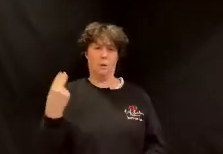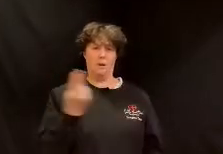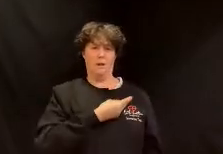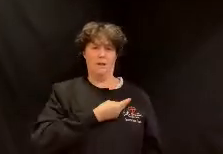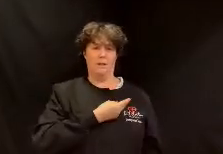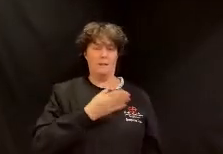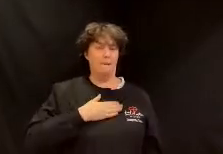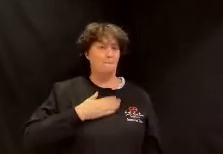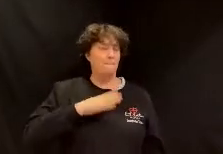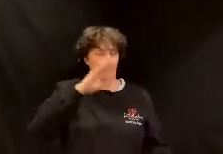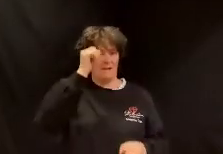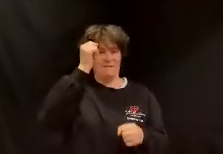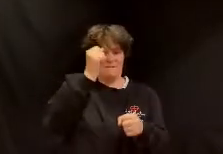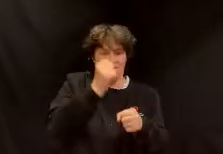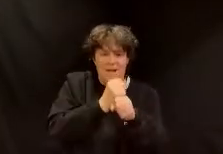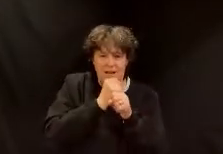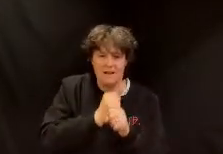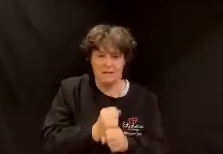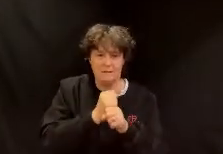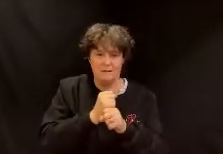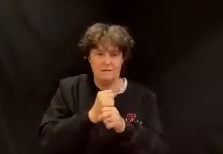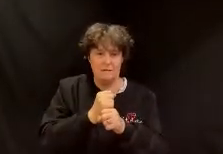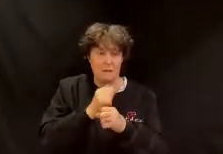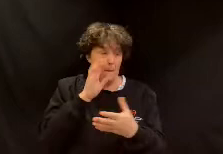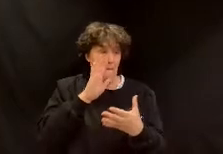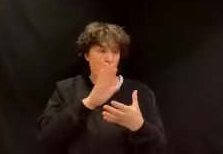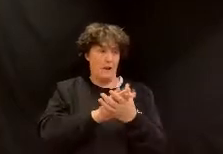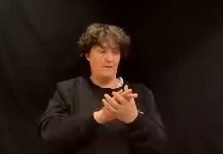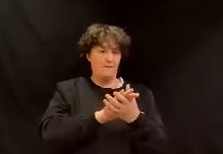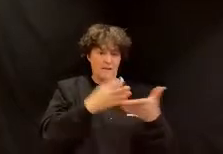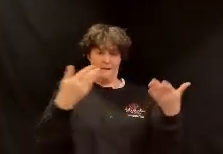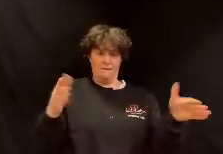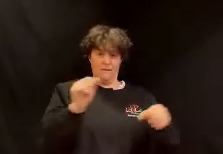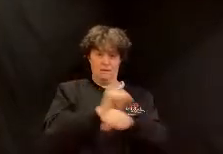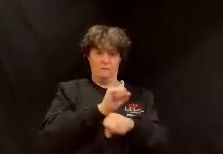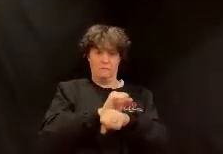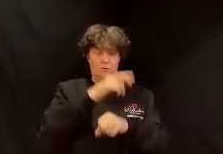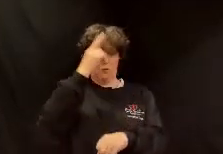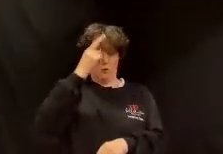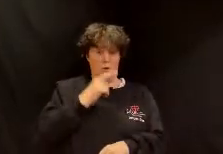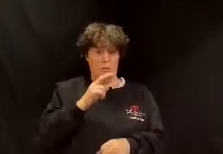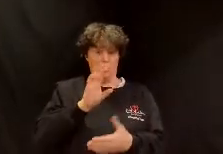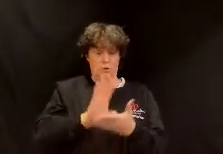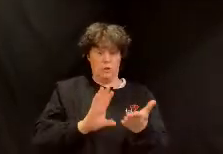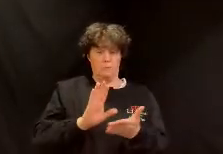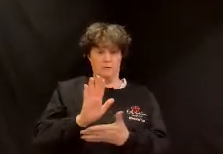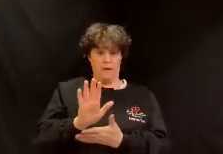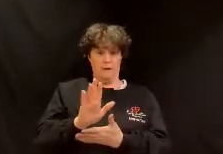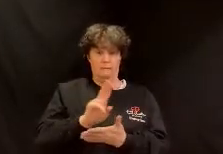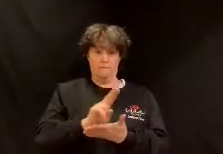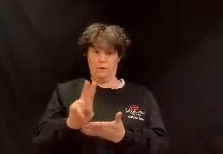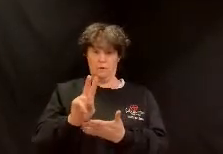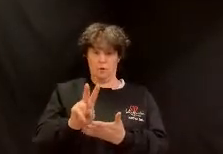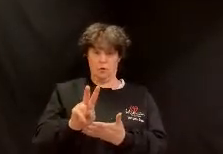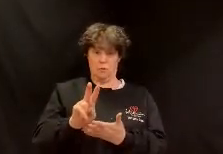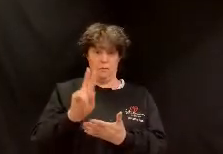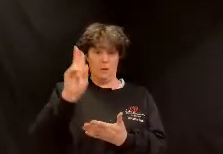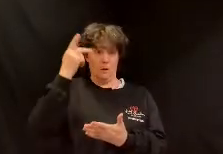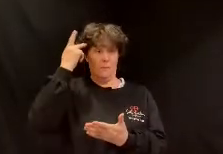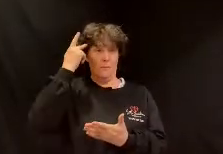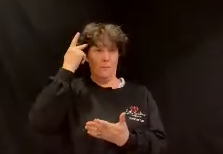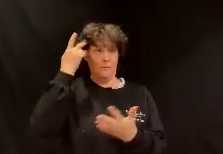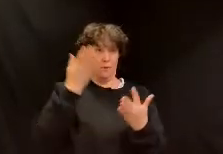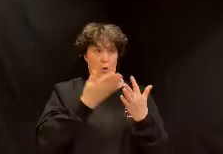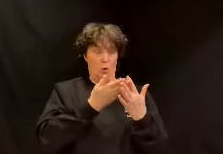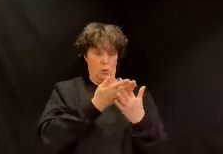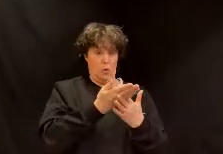my faith and my believing in the finished work. Now in Romans chapter 5 verse 2, the Apostle Paul writes this, through whom, talking about